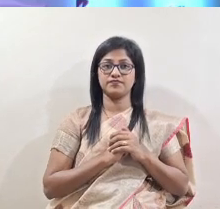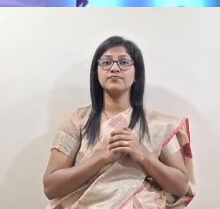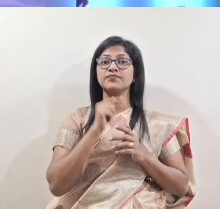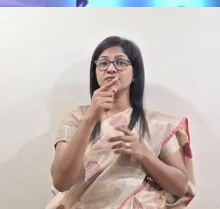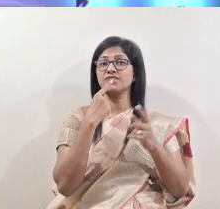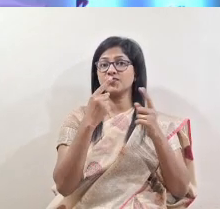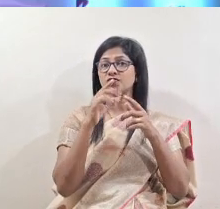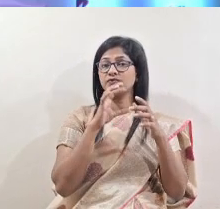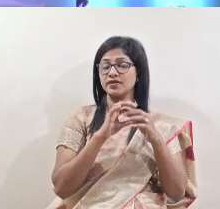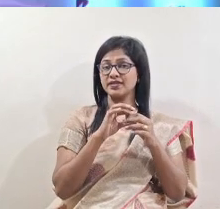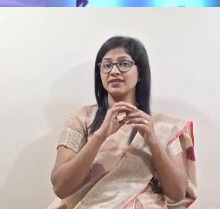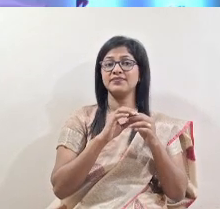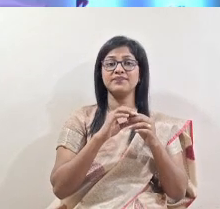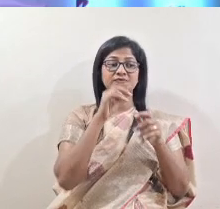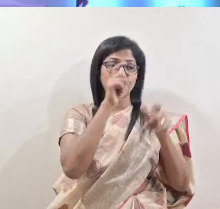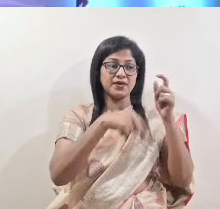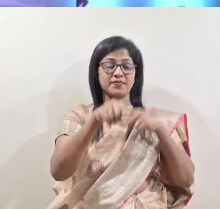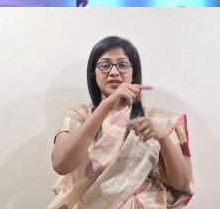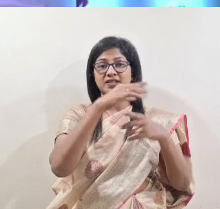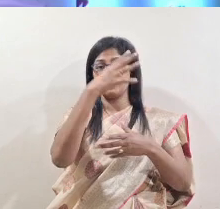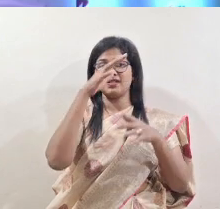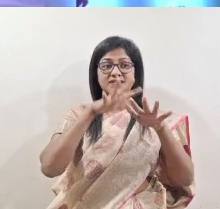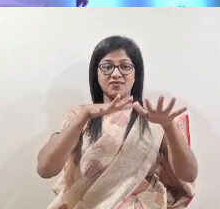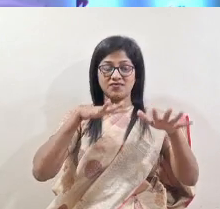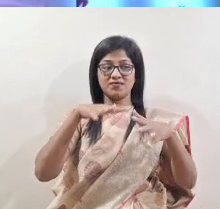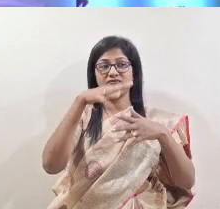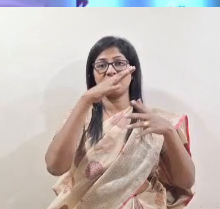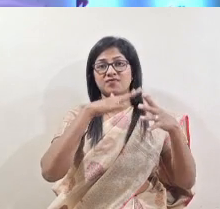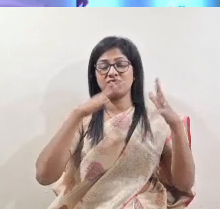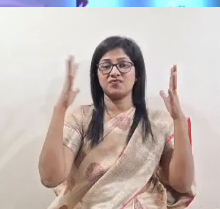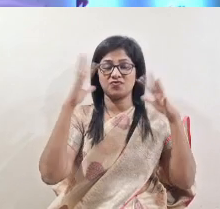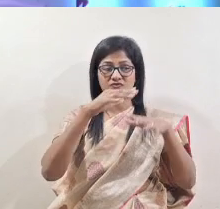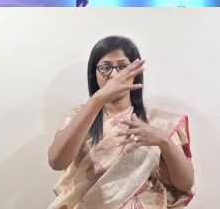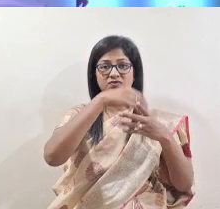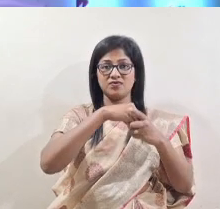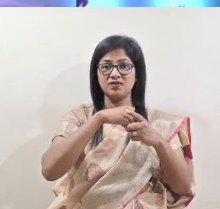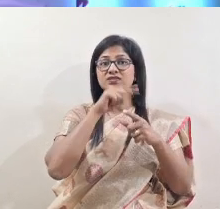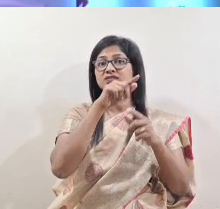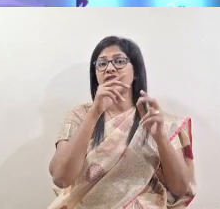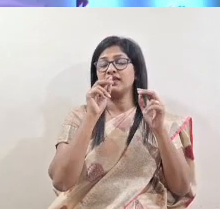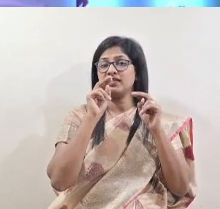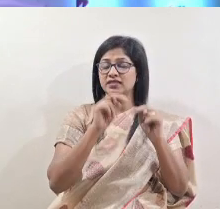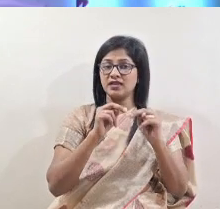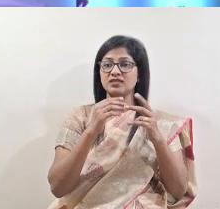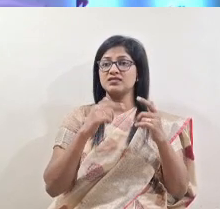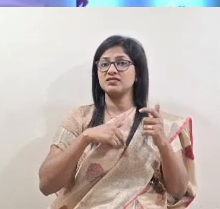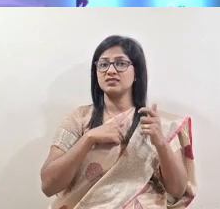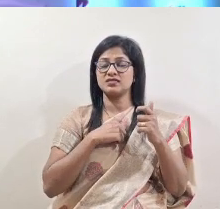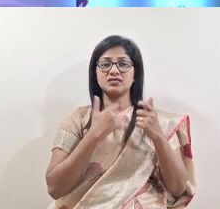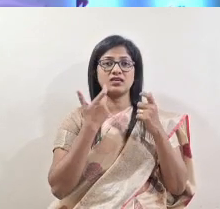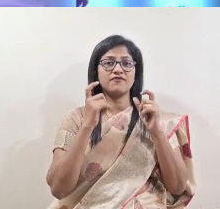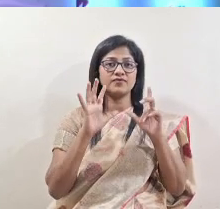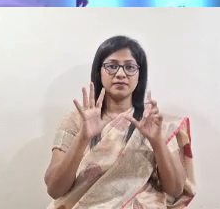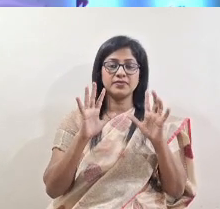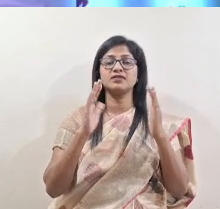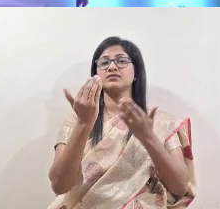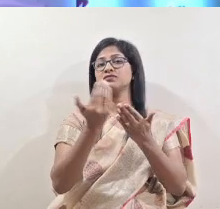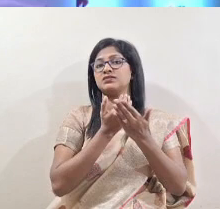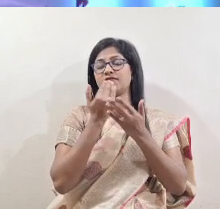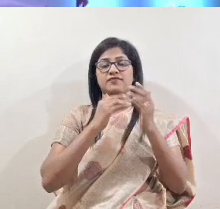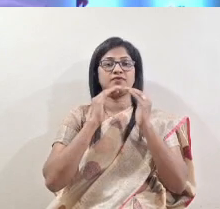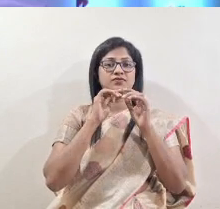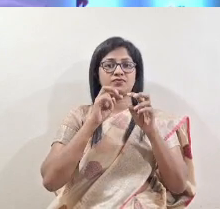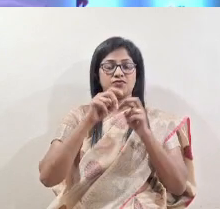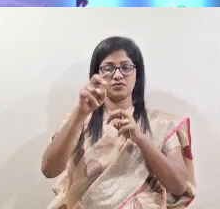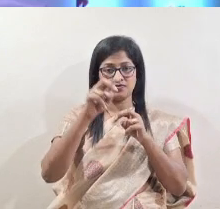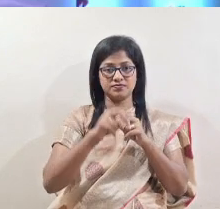So when you talk about what is of interest to the participants in a crowd, they are mostly interested in having a safe and comfortable journey, or to